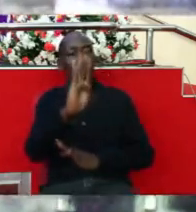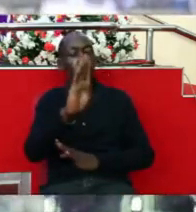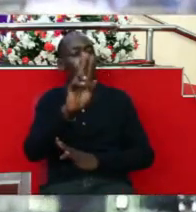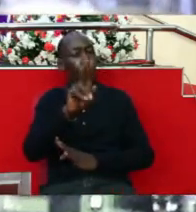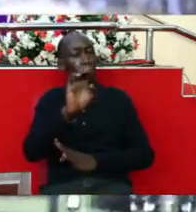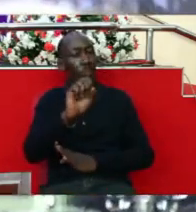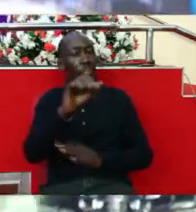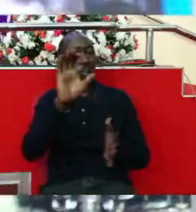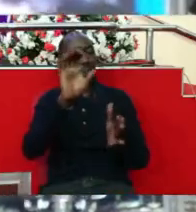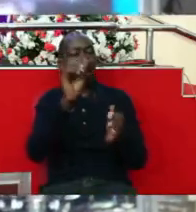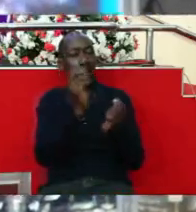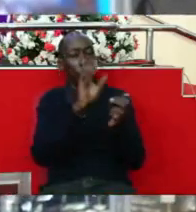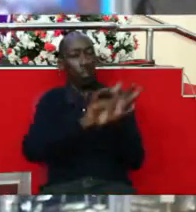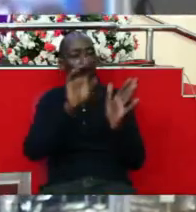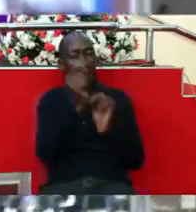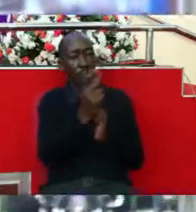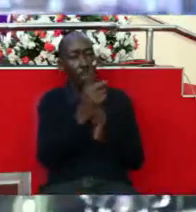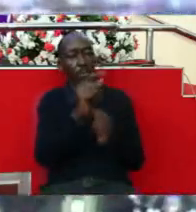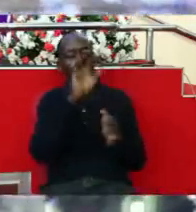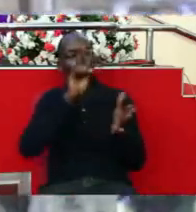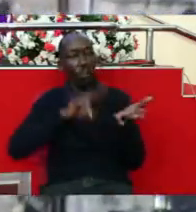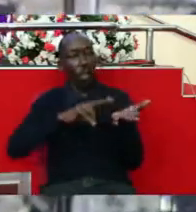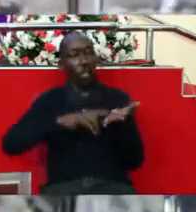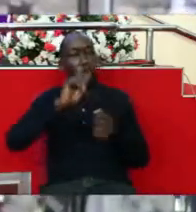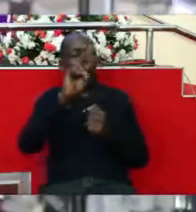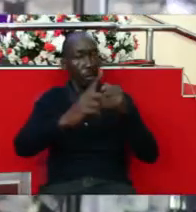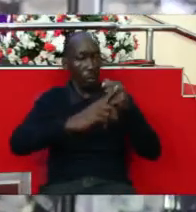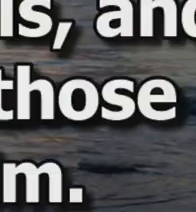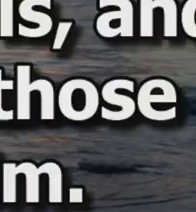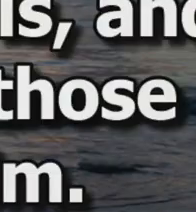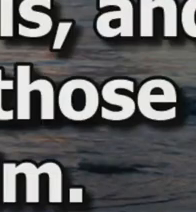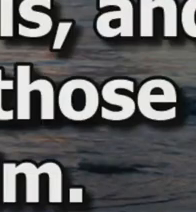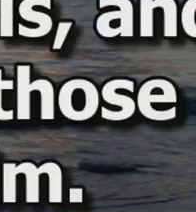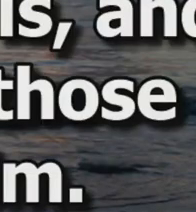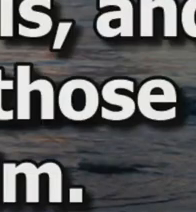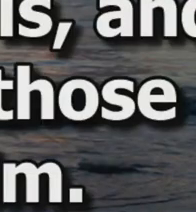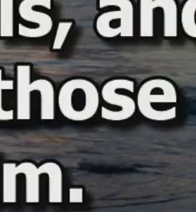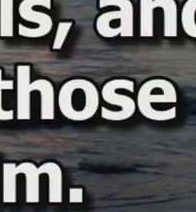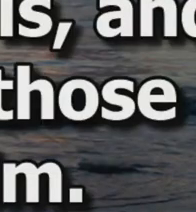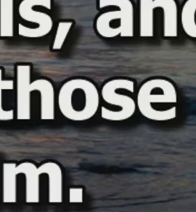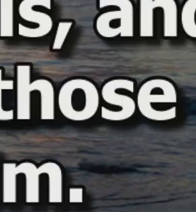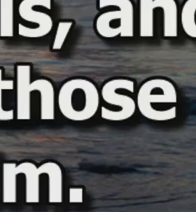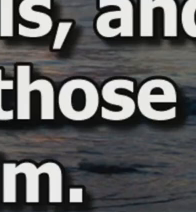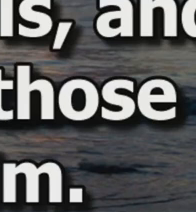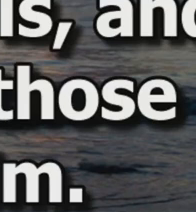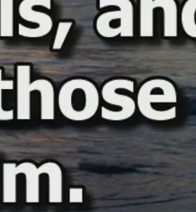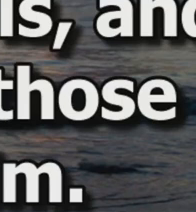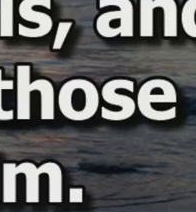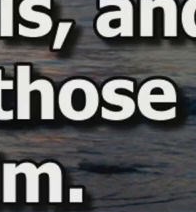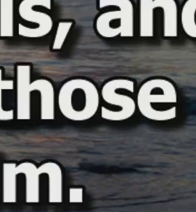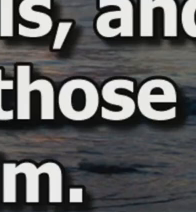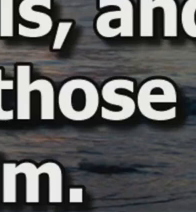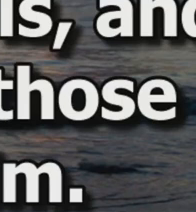6. Hebrews 11 and verse 6. Waibiria 11 mstari wa 6. The Bible says he who comes to God